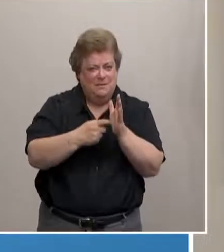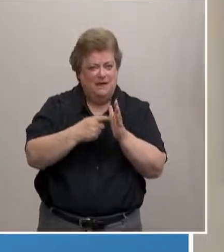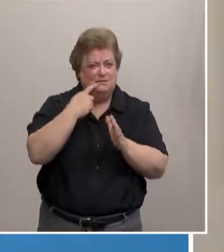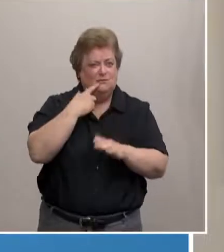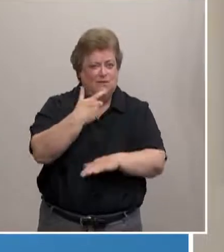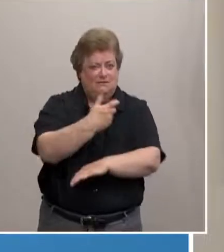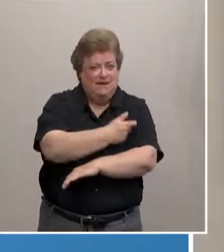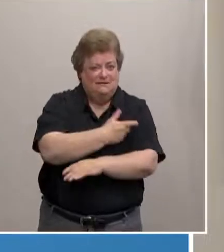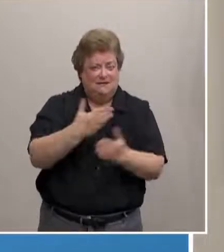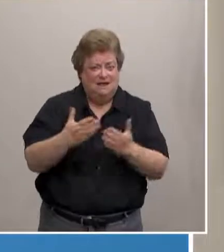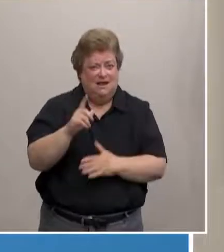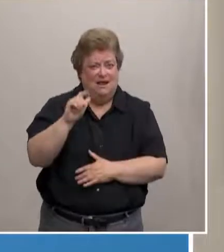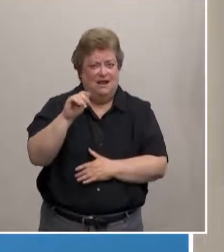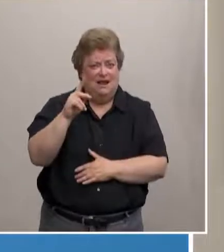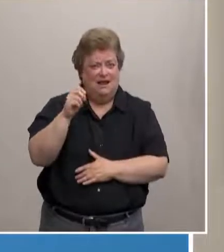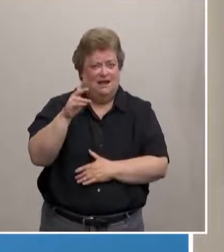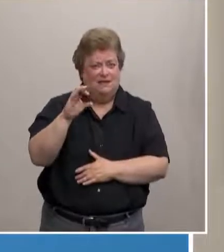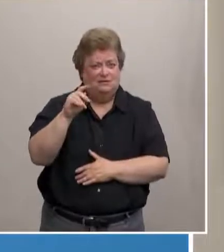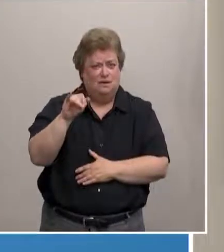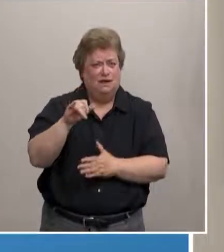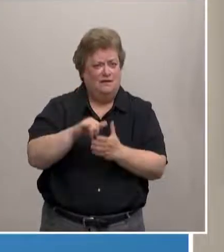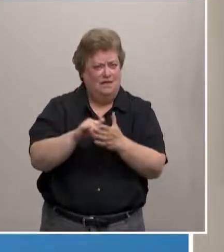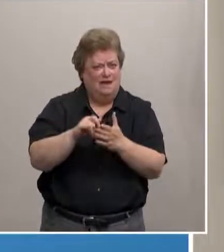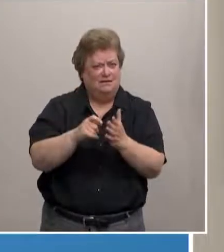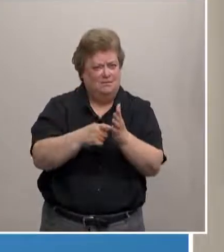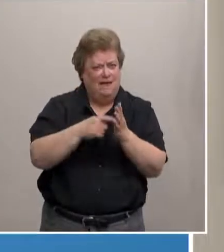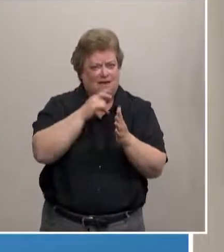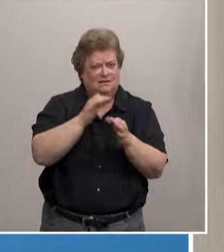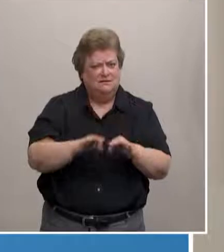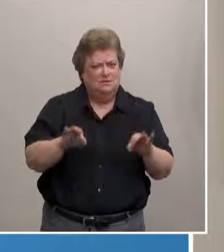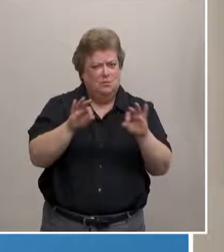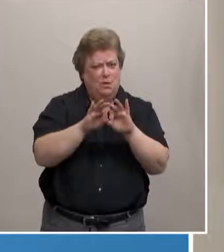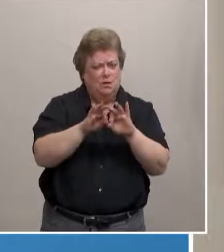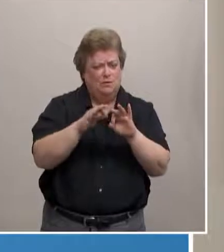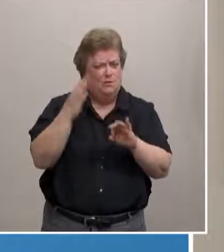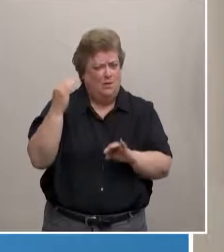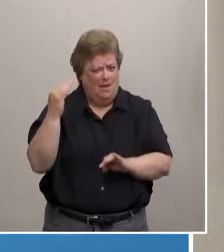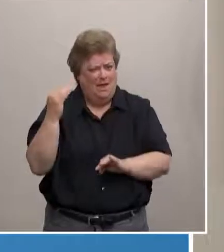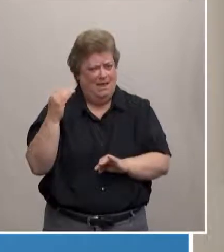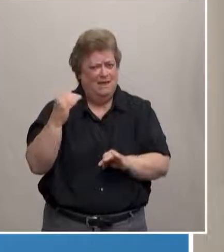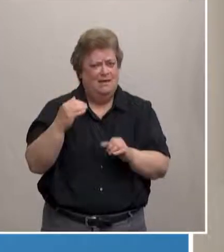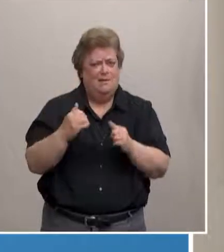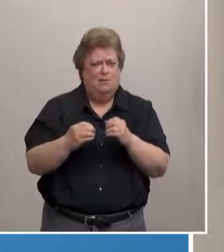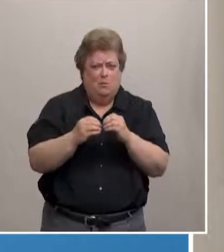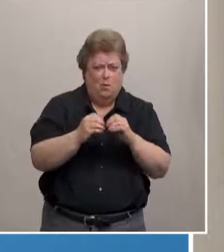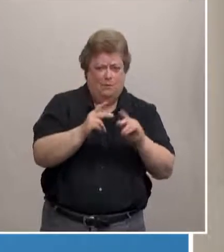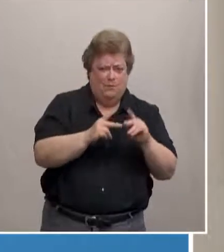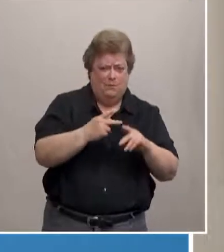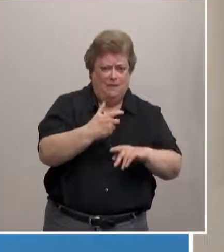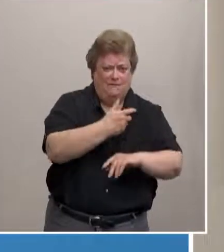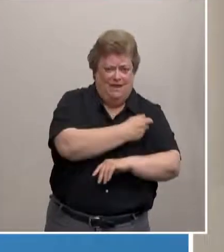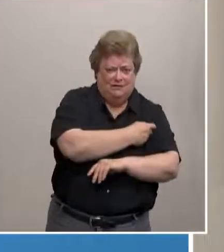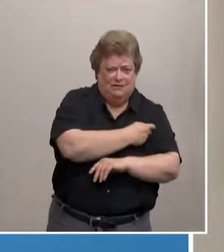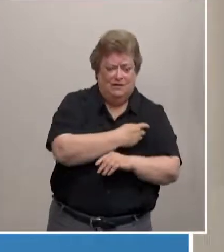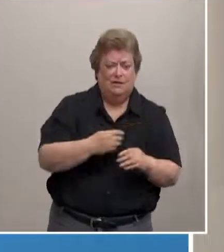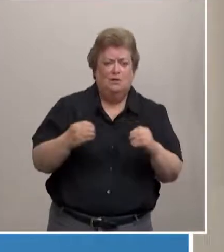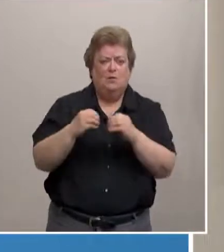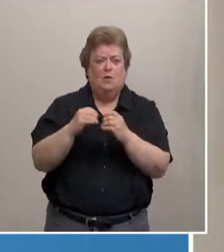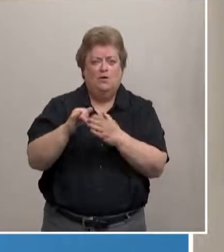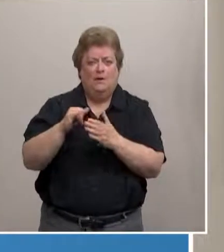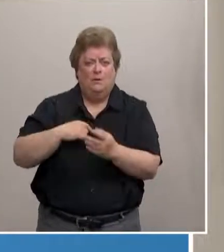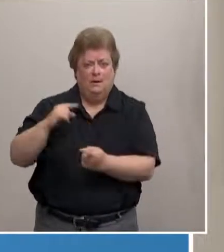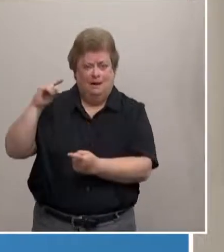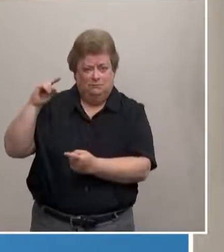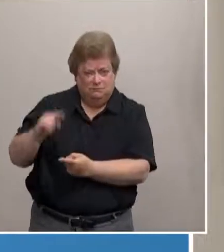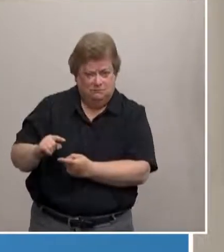in Lancaster County, and that demand is important. And it's important because the more people we vaccinate, the more we diminish the